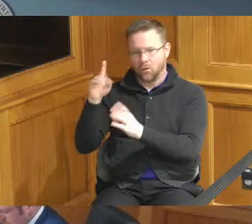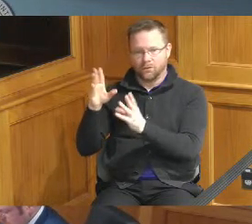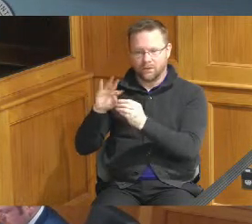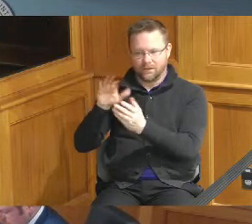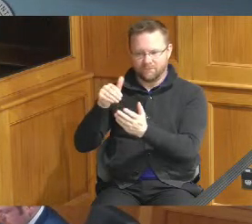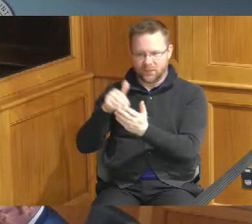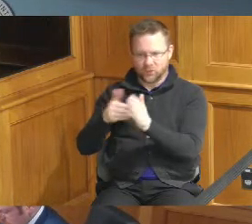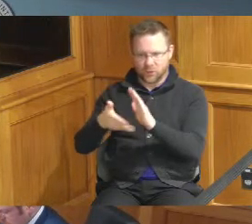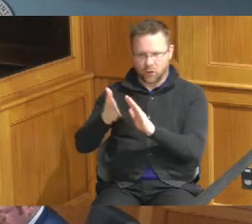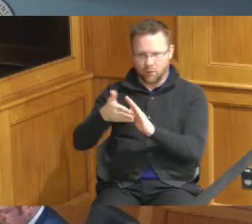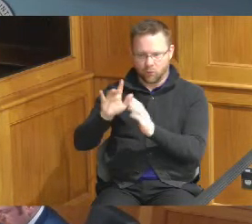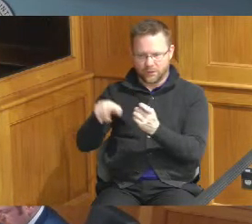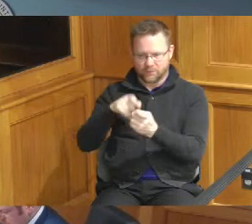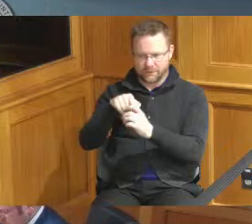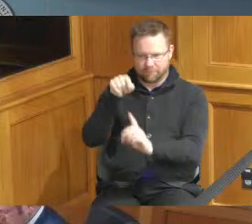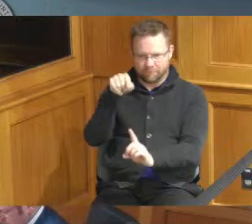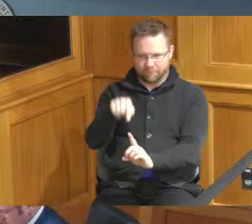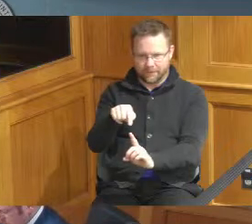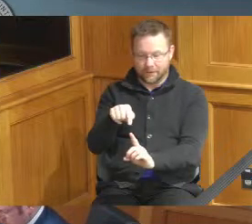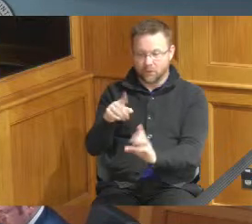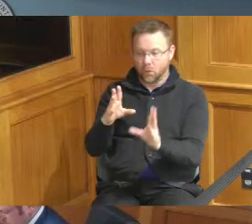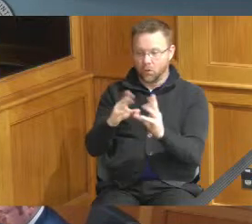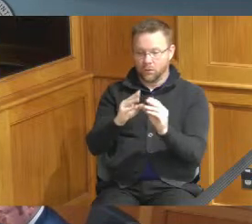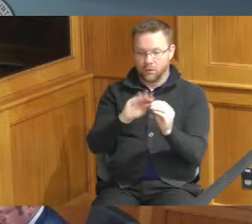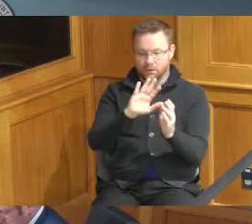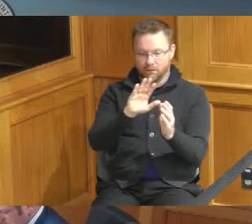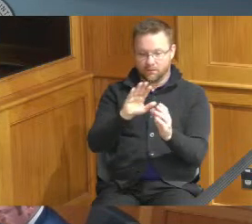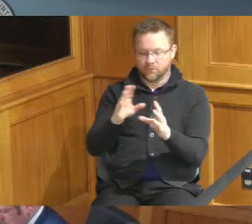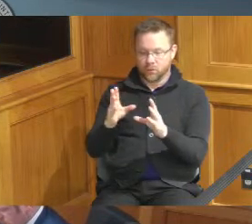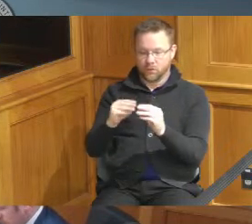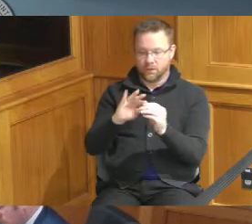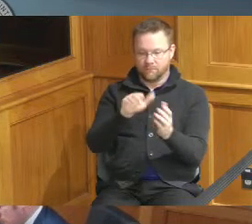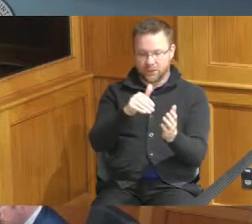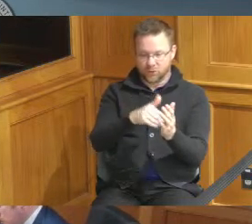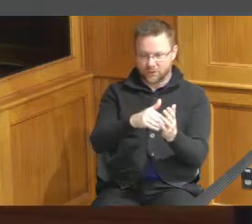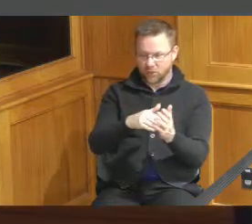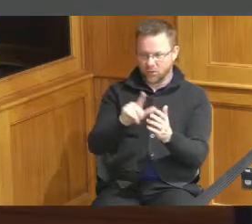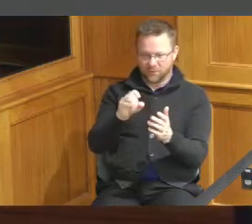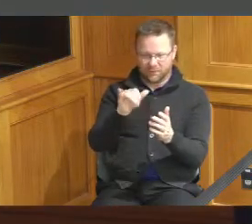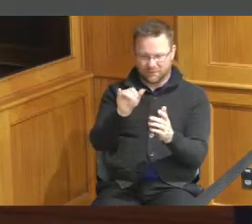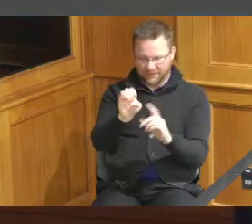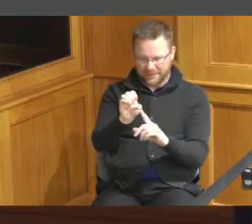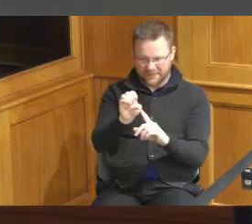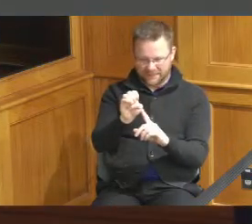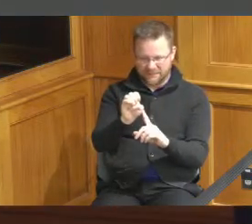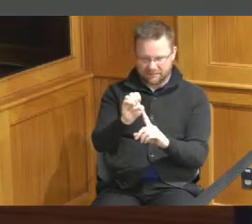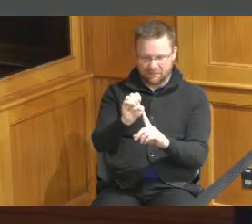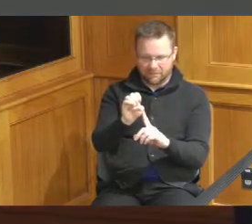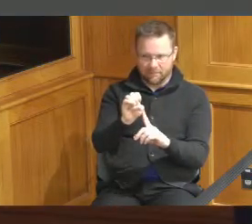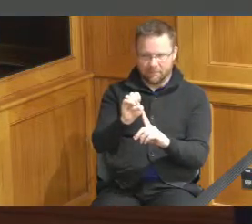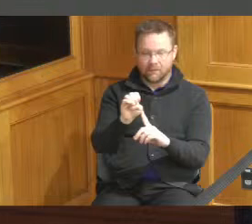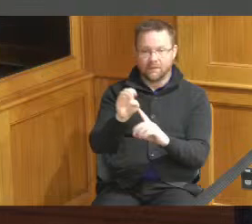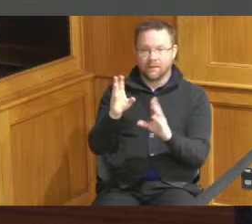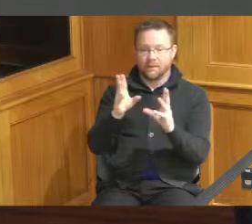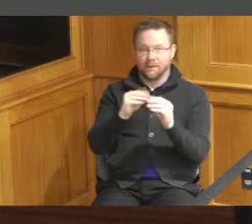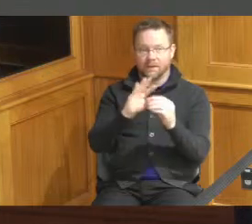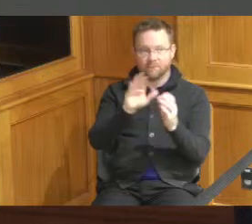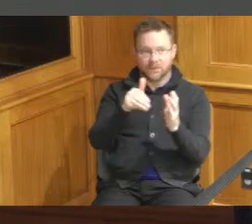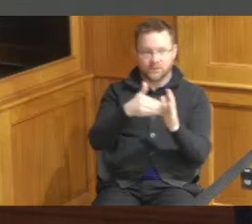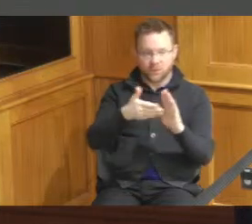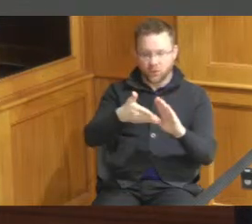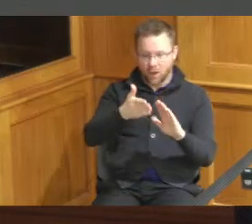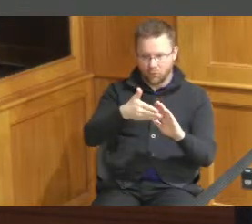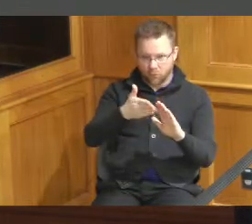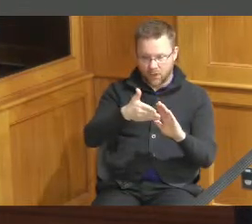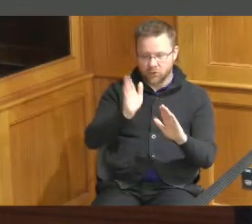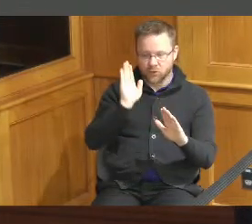center operations. So the convention, under the terms of any lease we would do, the convention center operations would